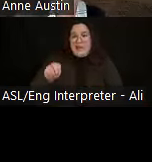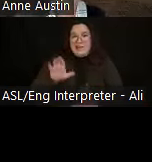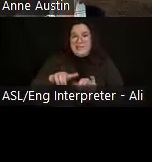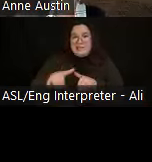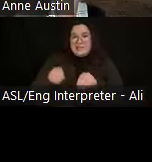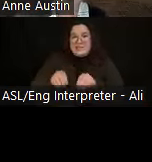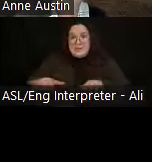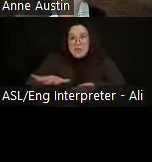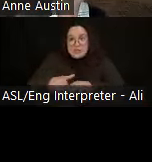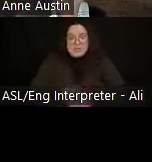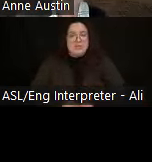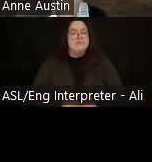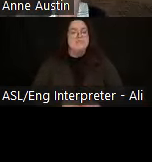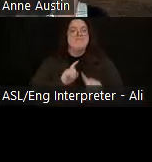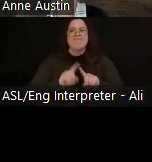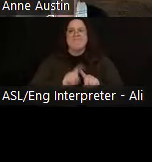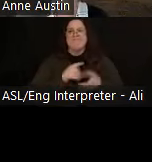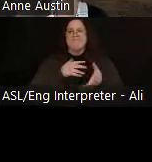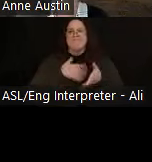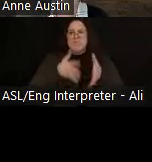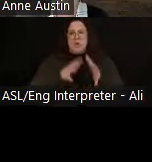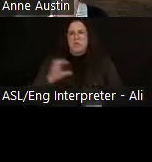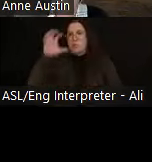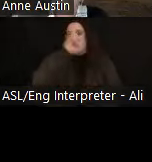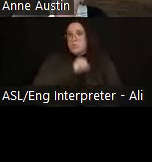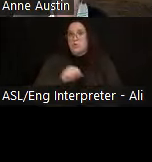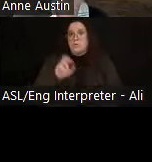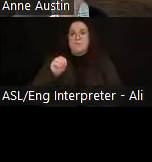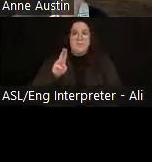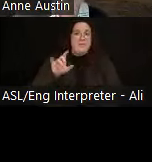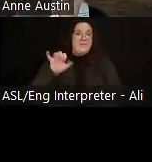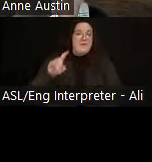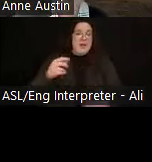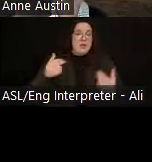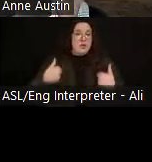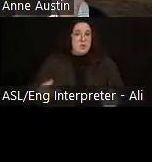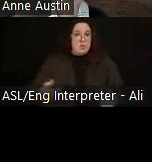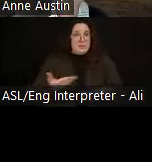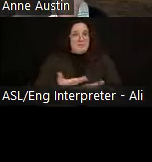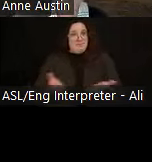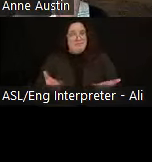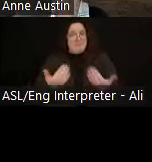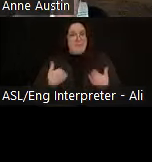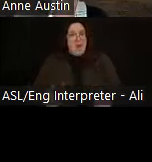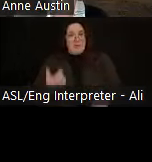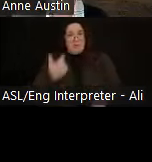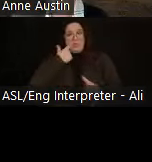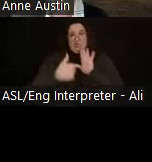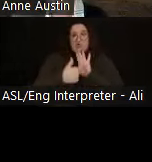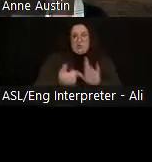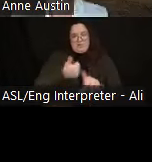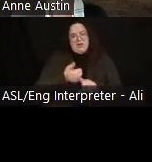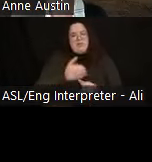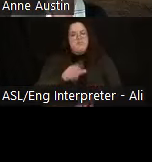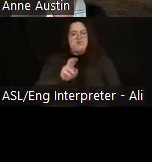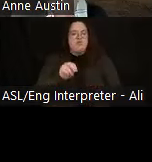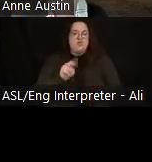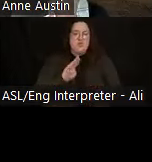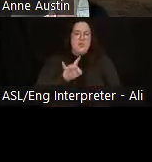scholars also assumed that the mummified human remains I just showed you may have been Nubian rather